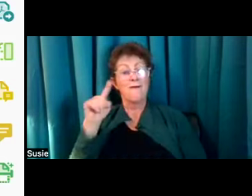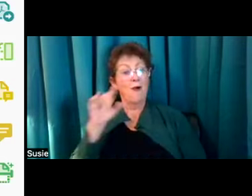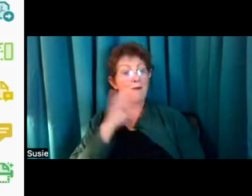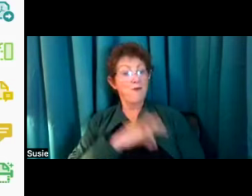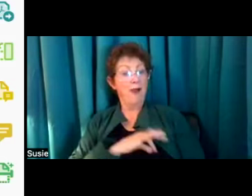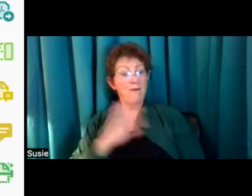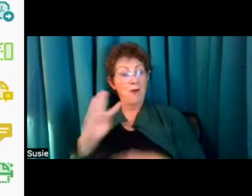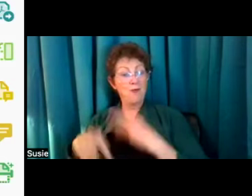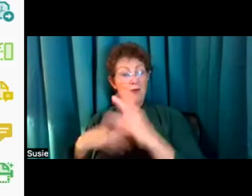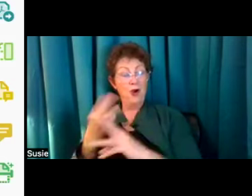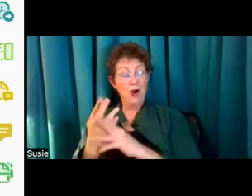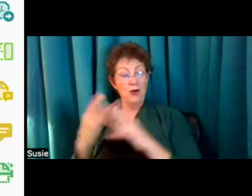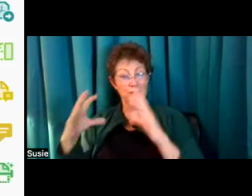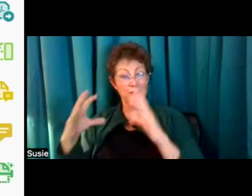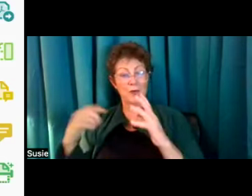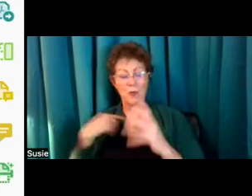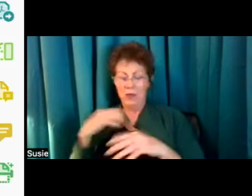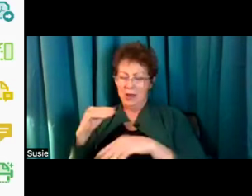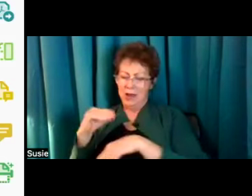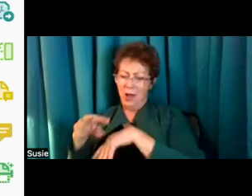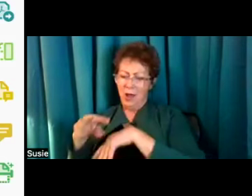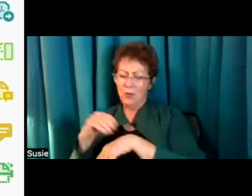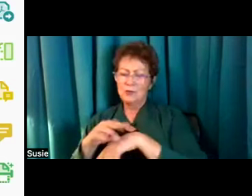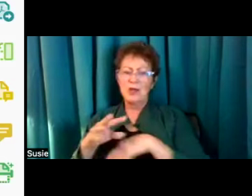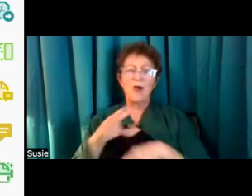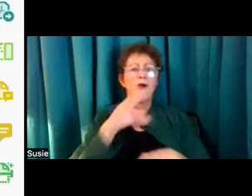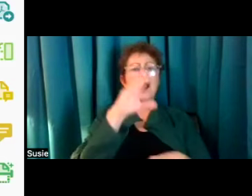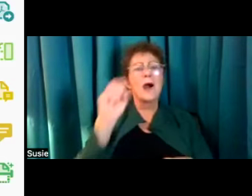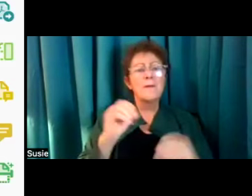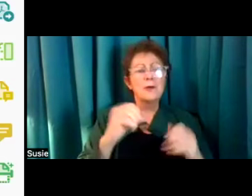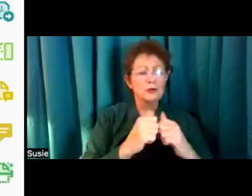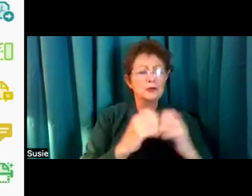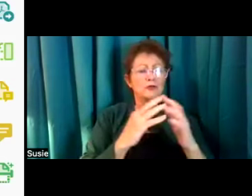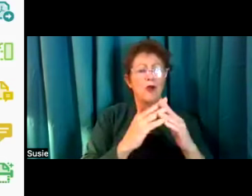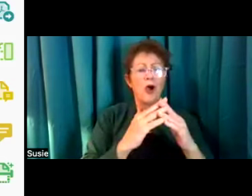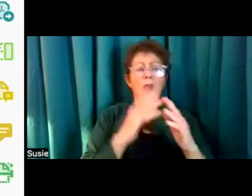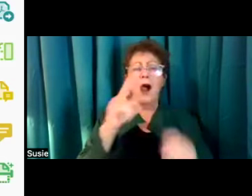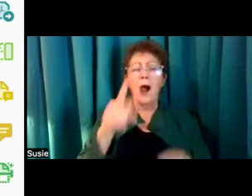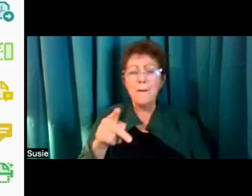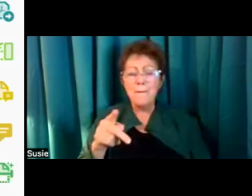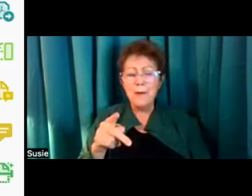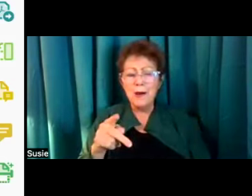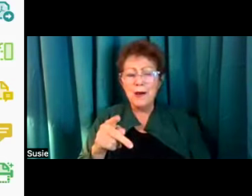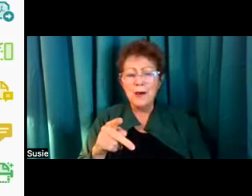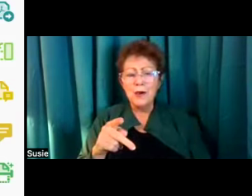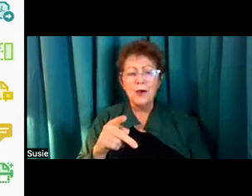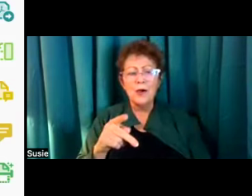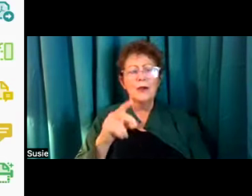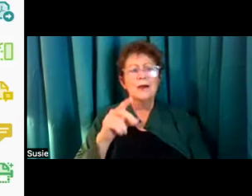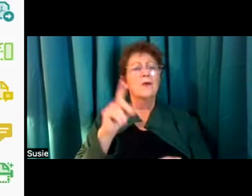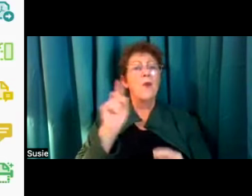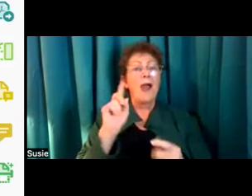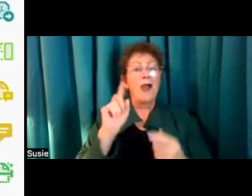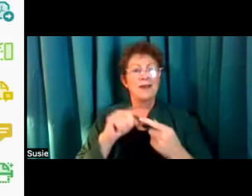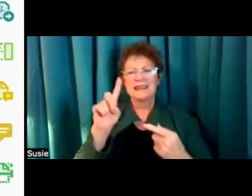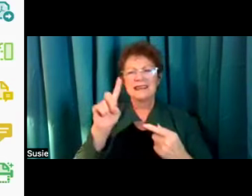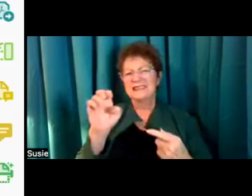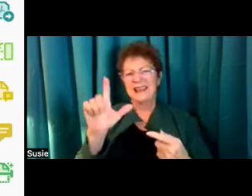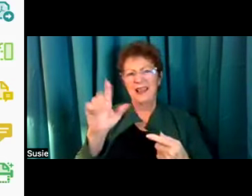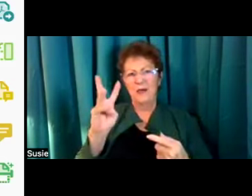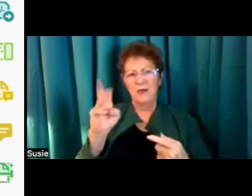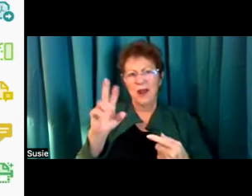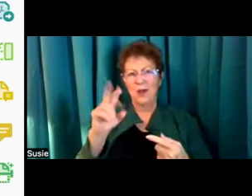typically counsel companies and startups to form in the state of Delaware. There's a particular reason for